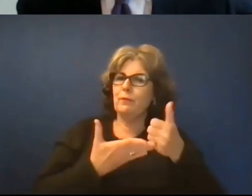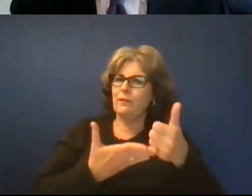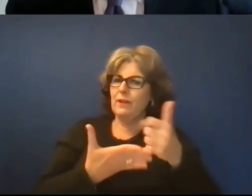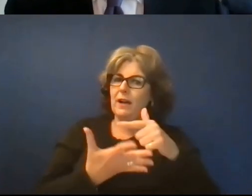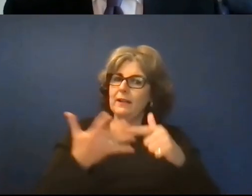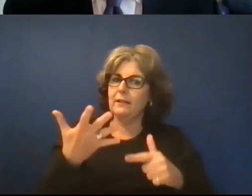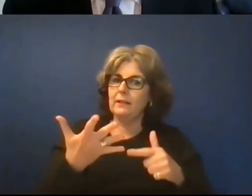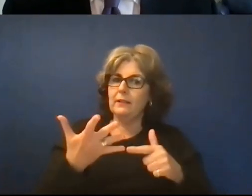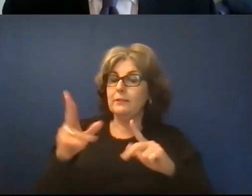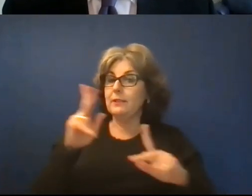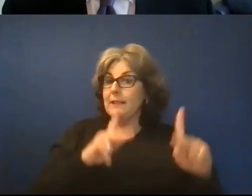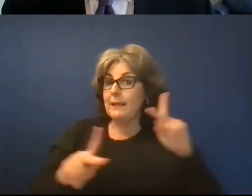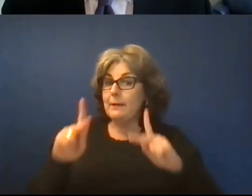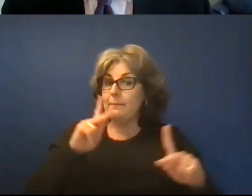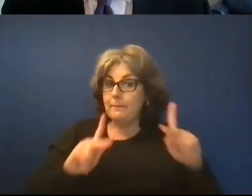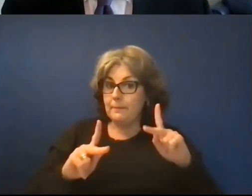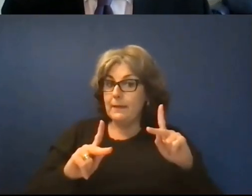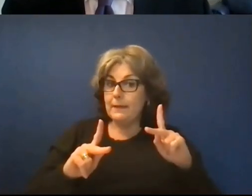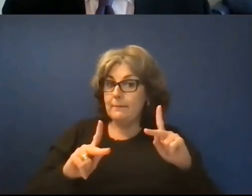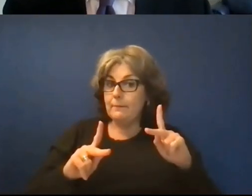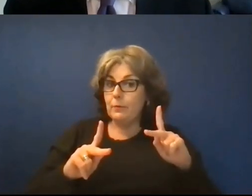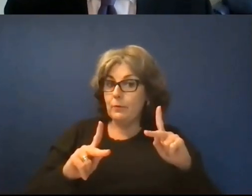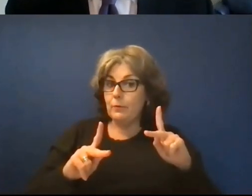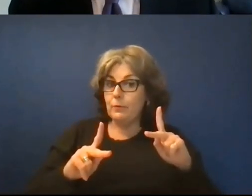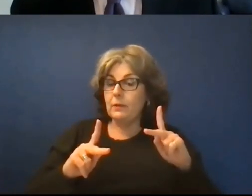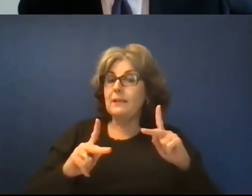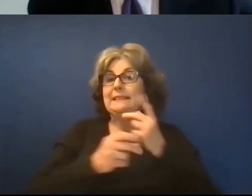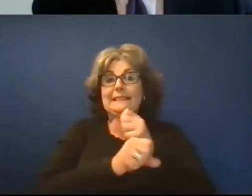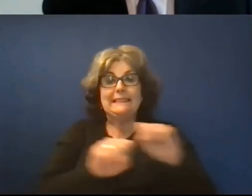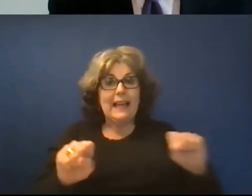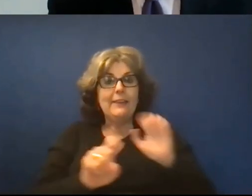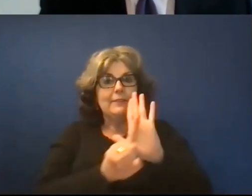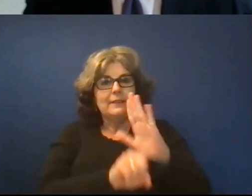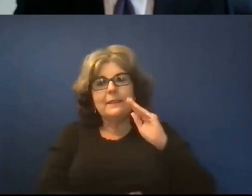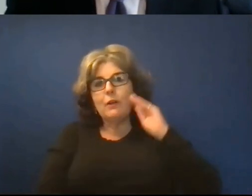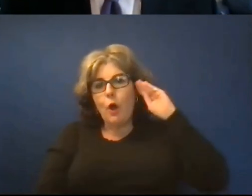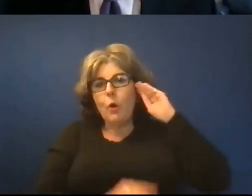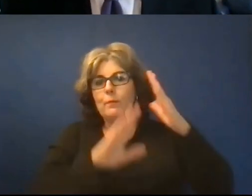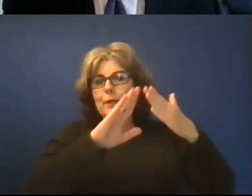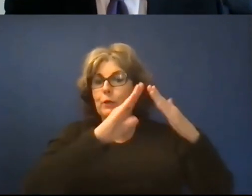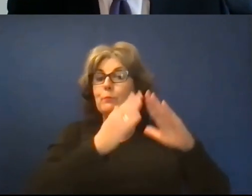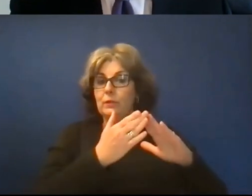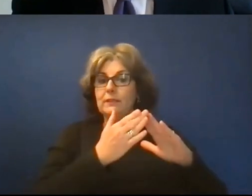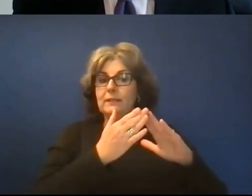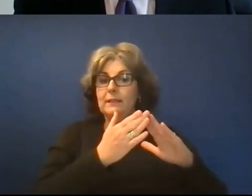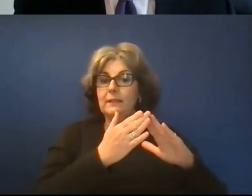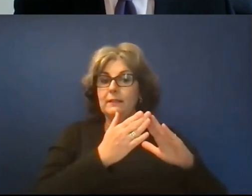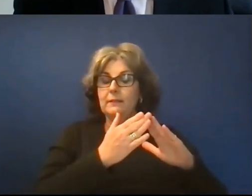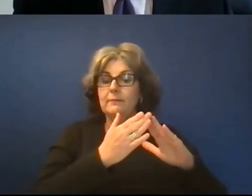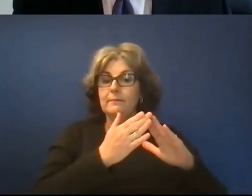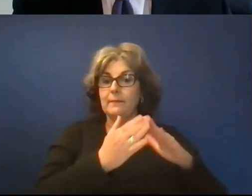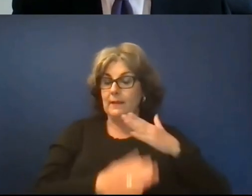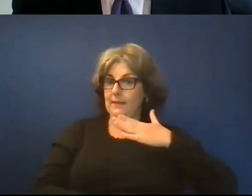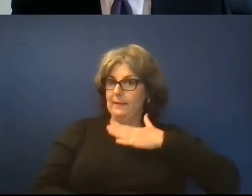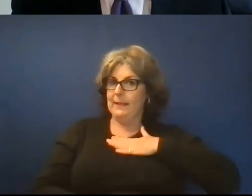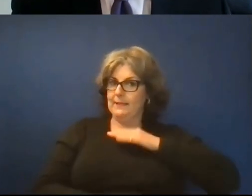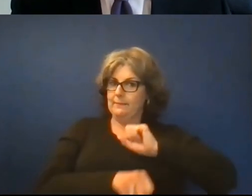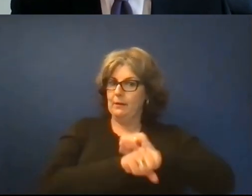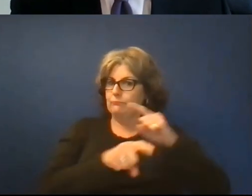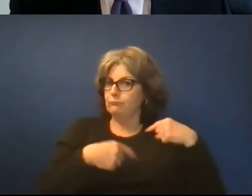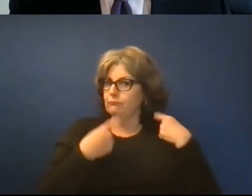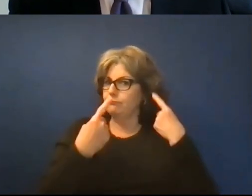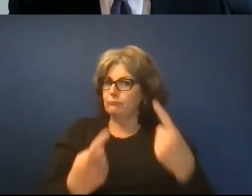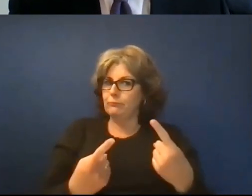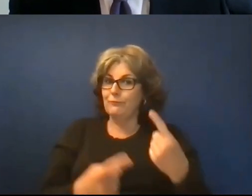to keep loved ones, our clients safe in the community. So that's what I do. I've been doing it